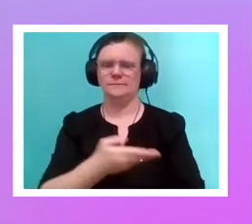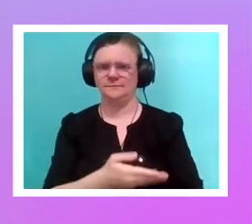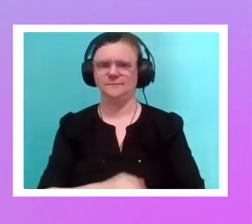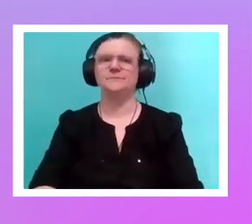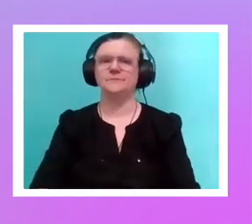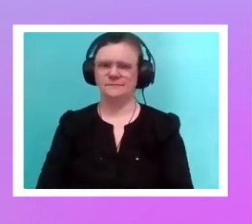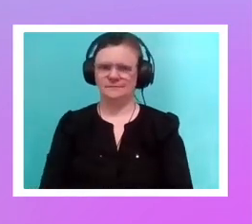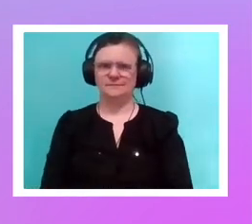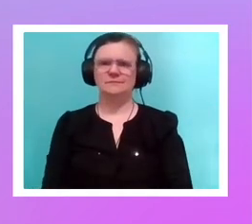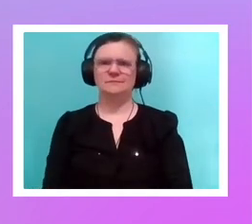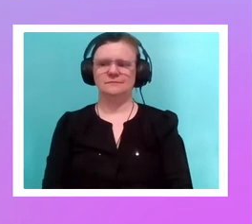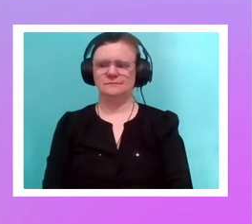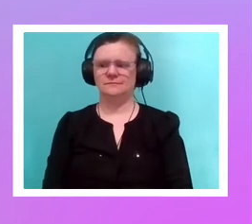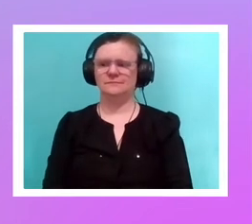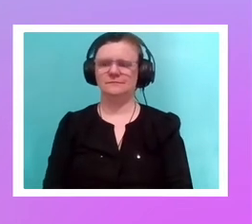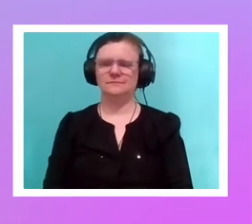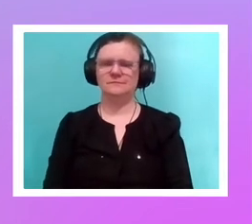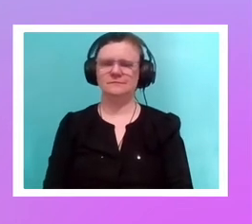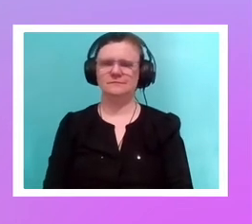alphagov.github.io/accessibility-personas.